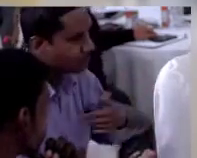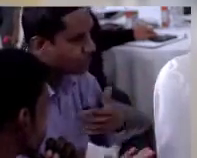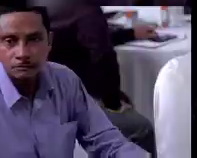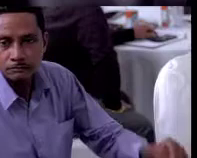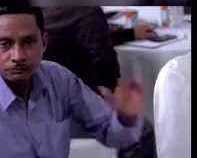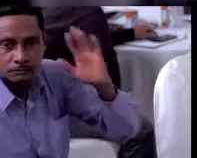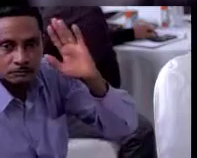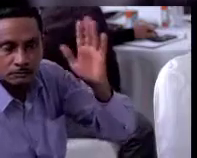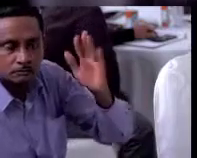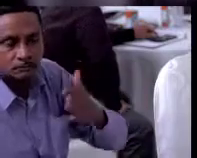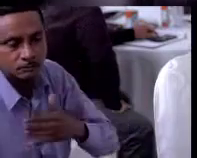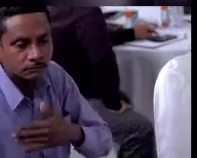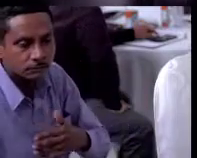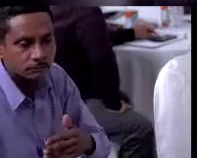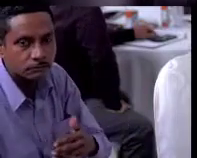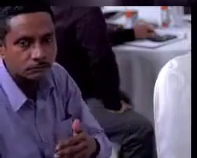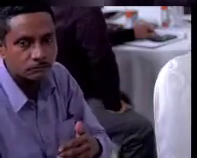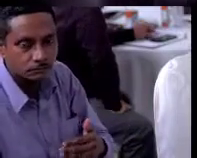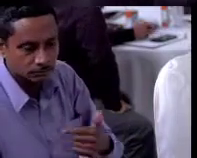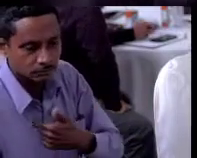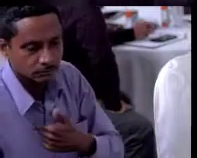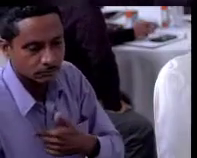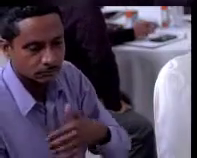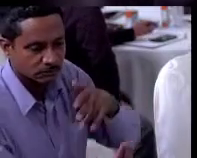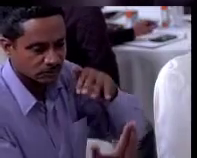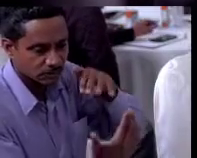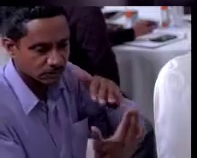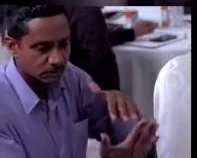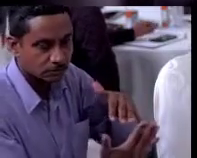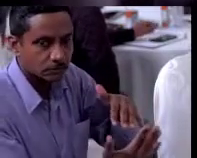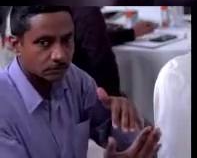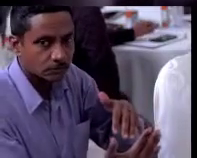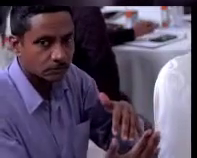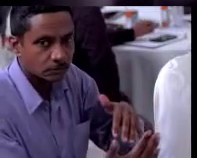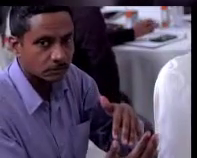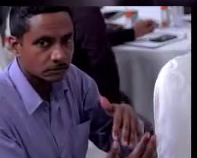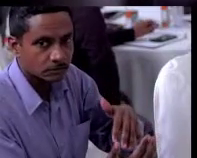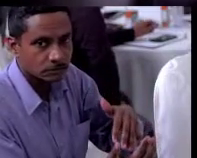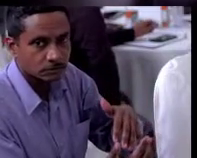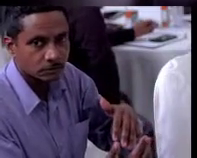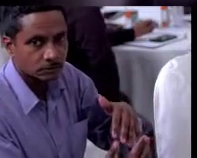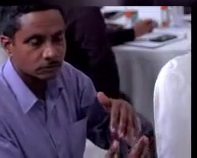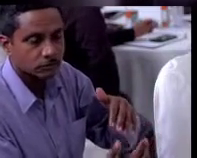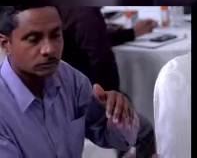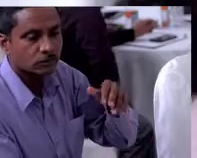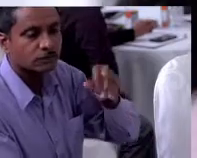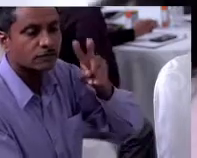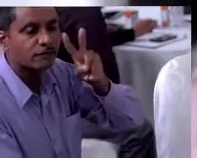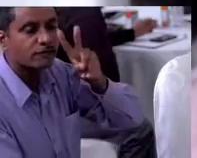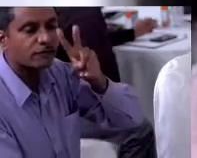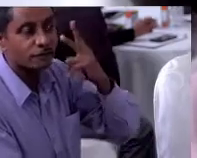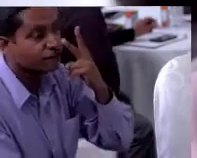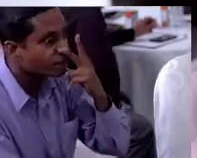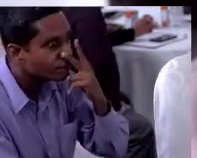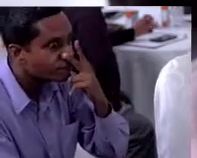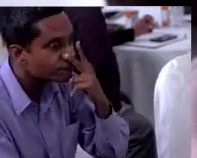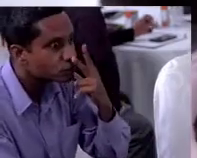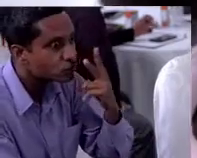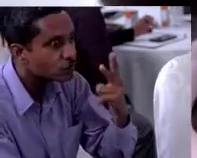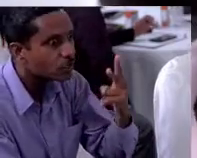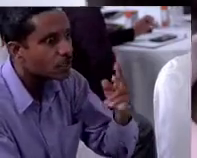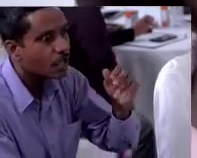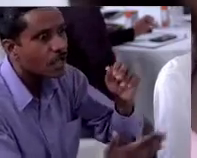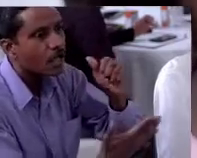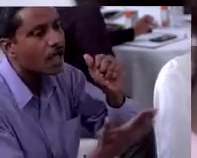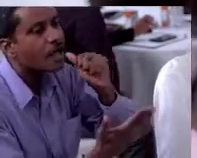brand. Hi, my name is Akila. And currently, I am studying at UW. I just finished my first